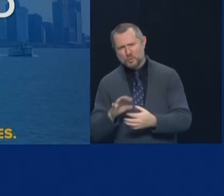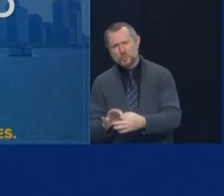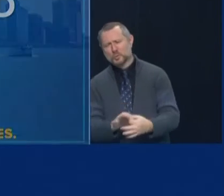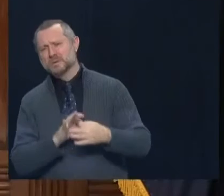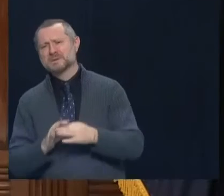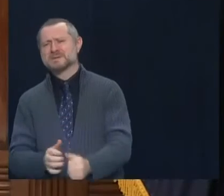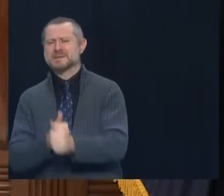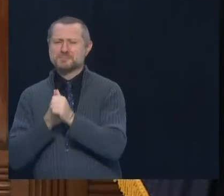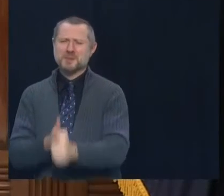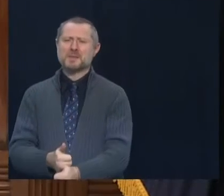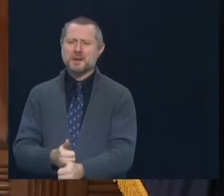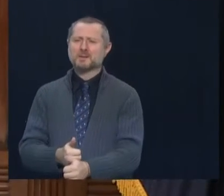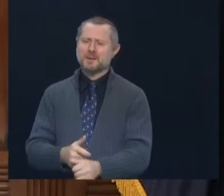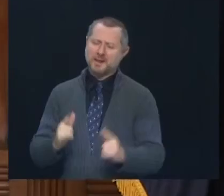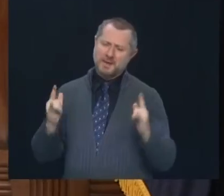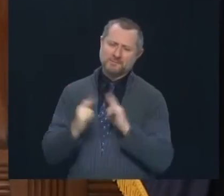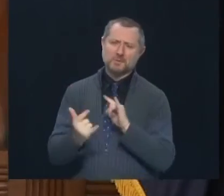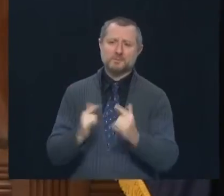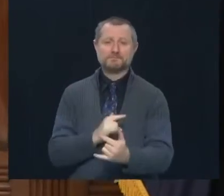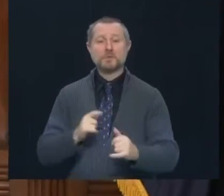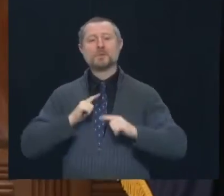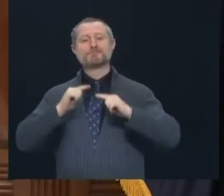loving. Questions?